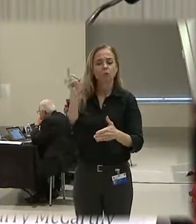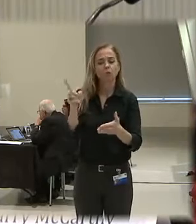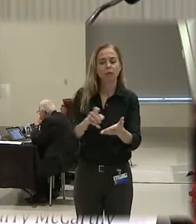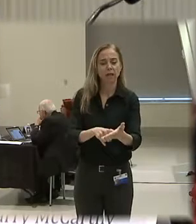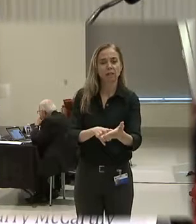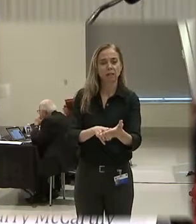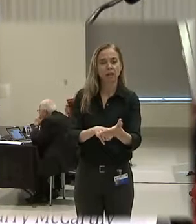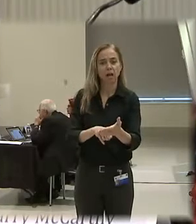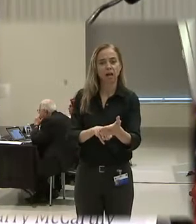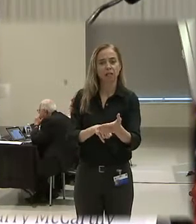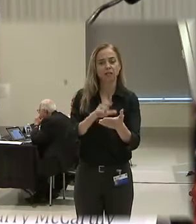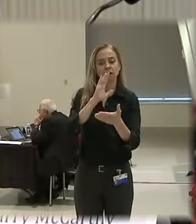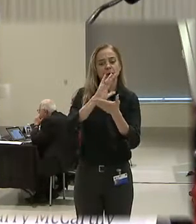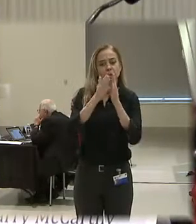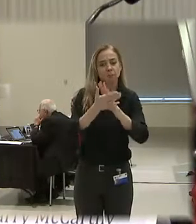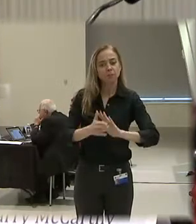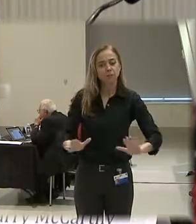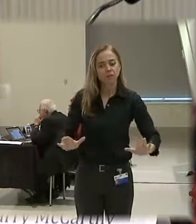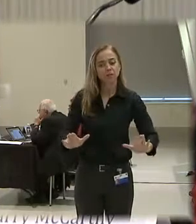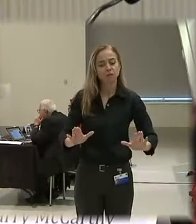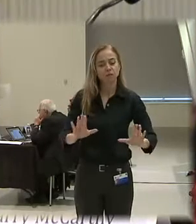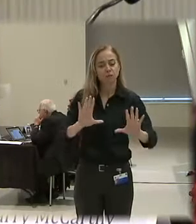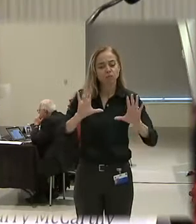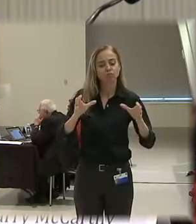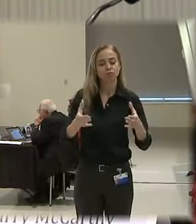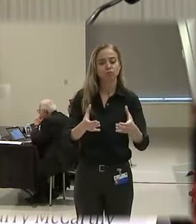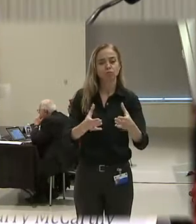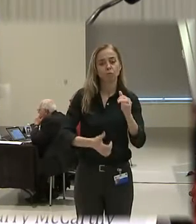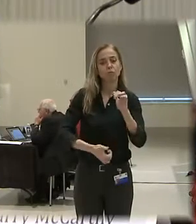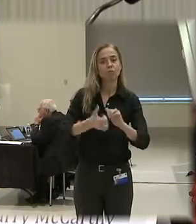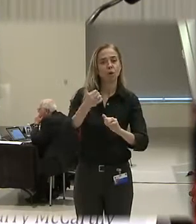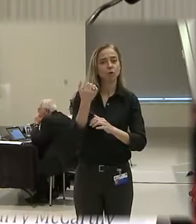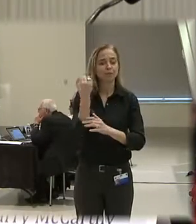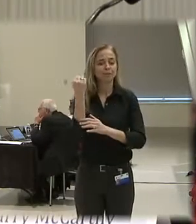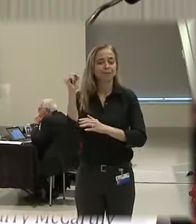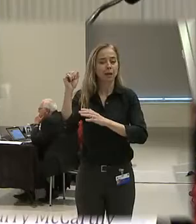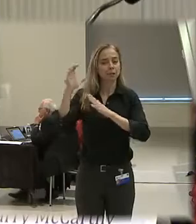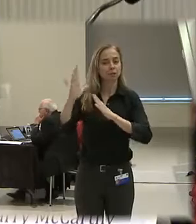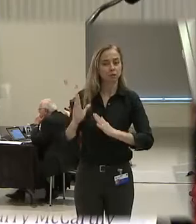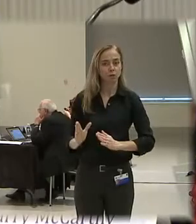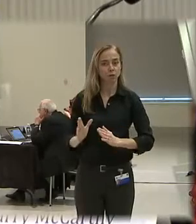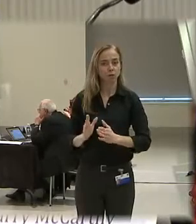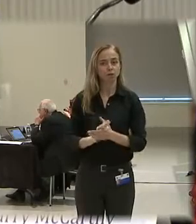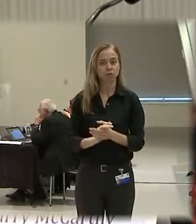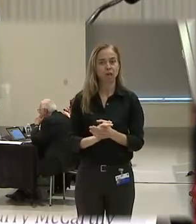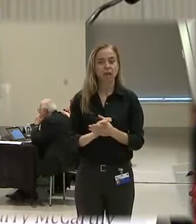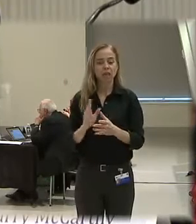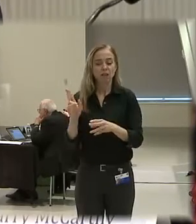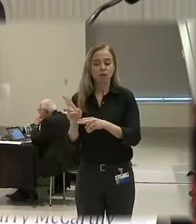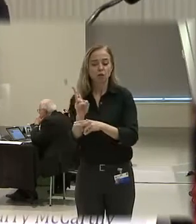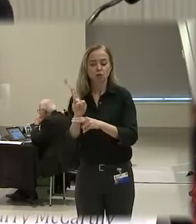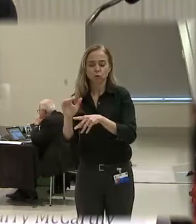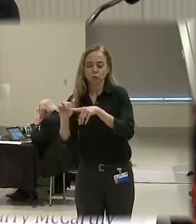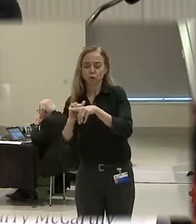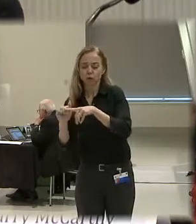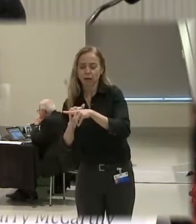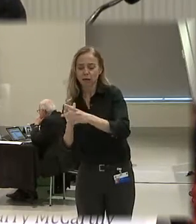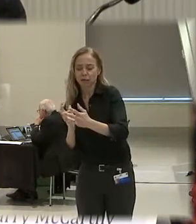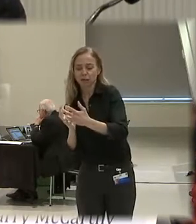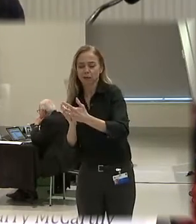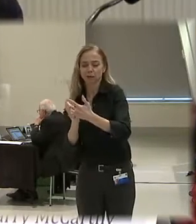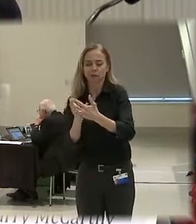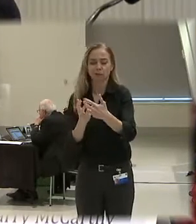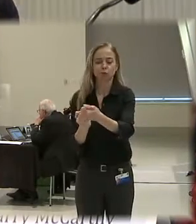recognize the peaceful nature of the majority of the demonstrators and facilitate your training around those things? And